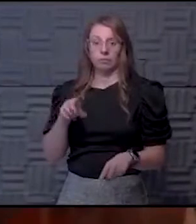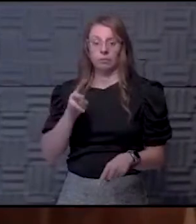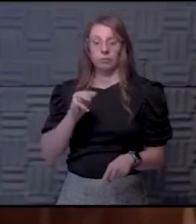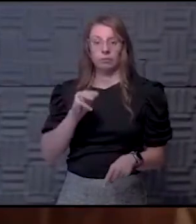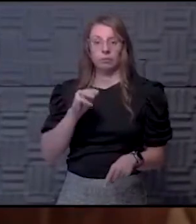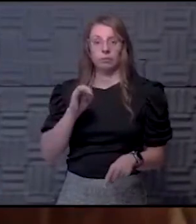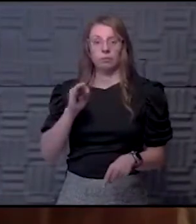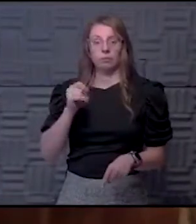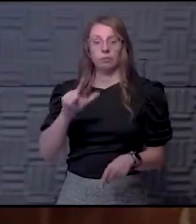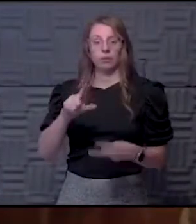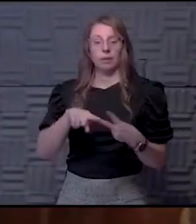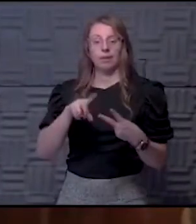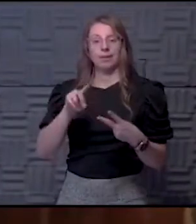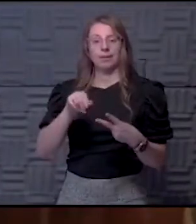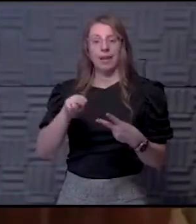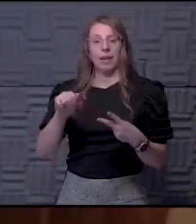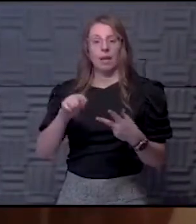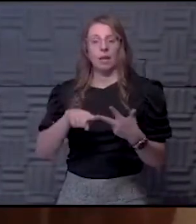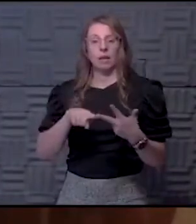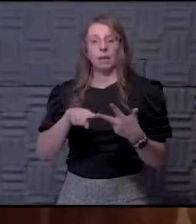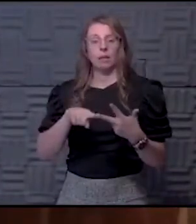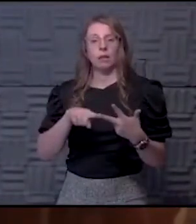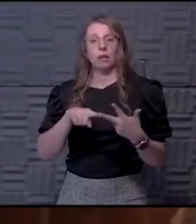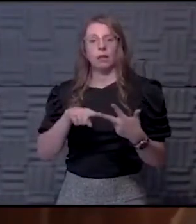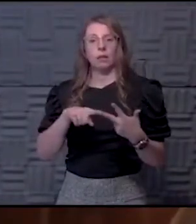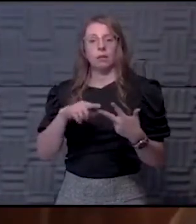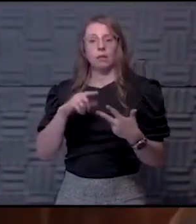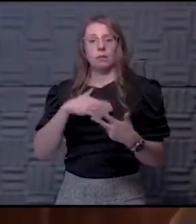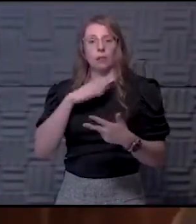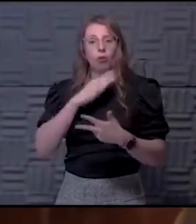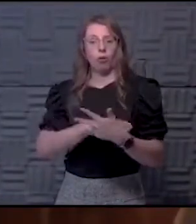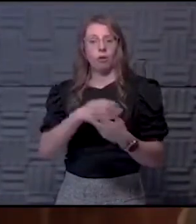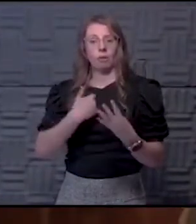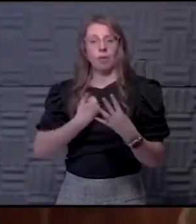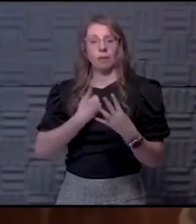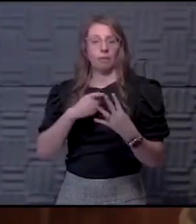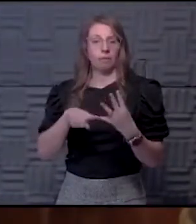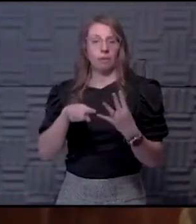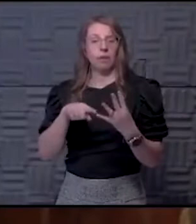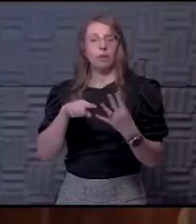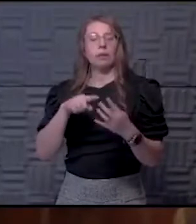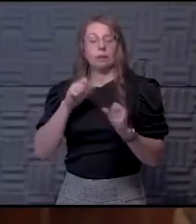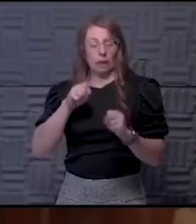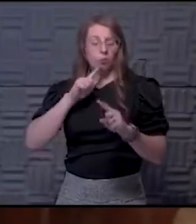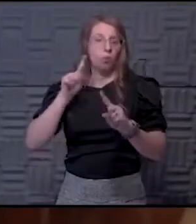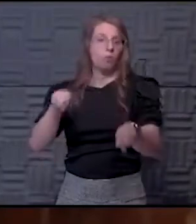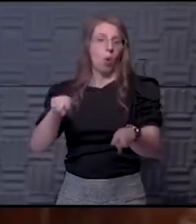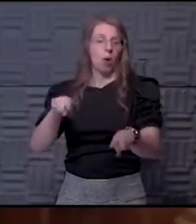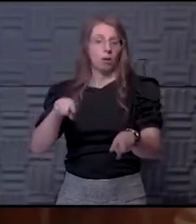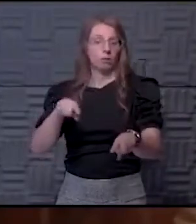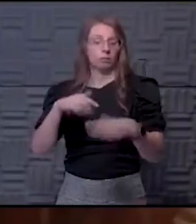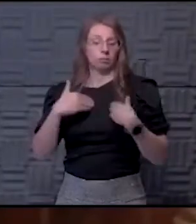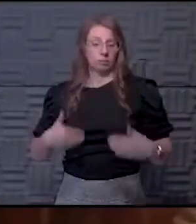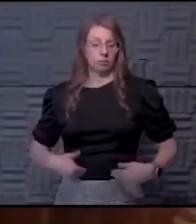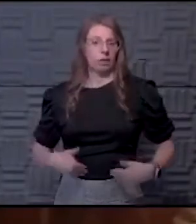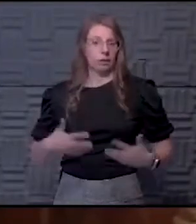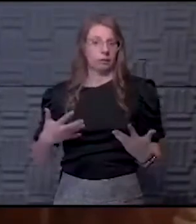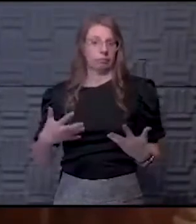Dana, my daughter, and myself could all report my reaction, legitimately report it. So it would make it